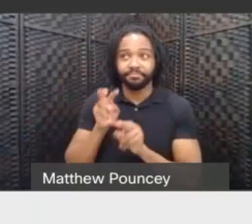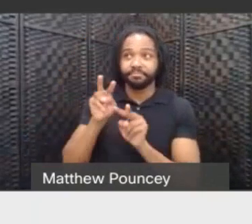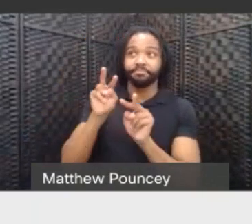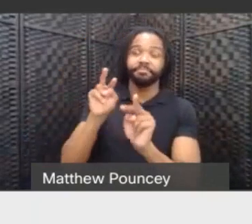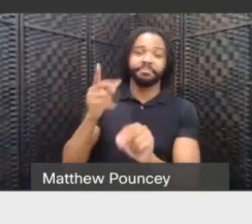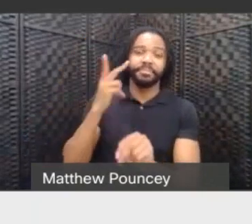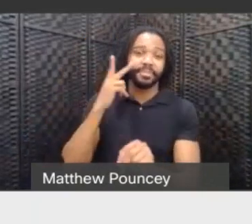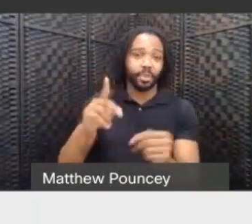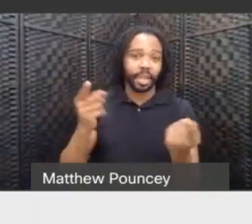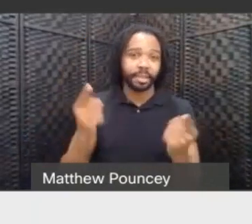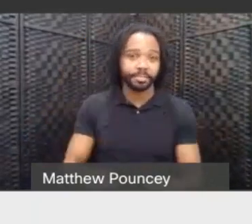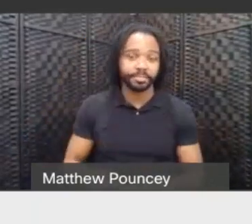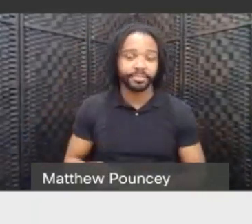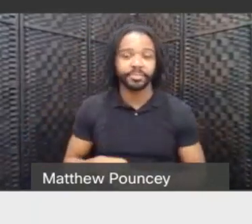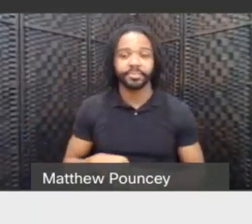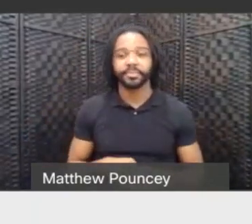moving forward.